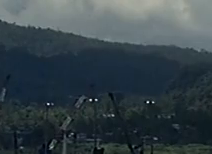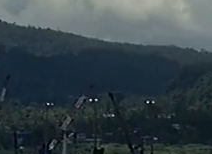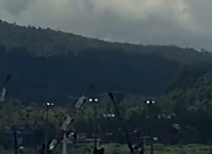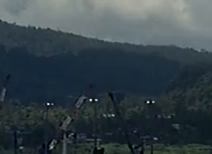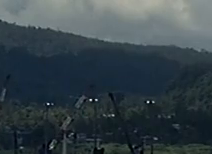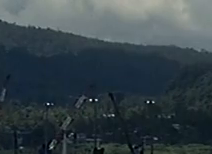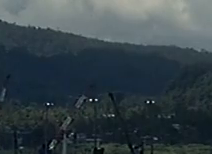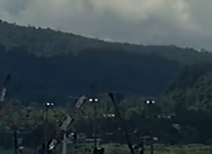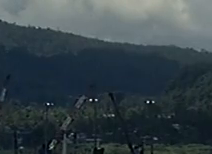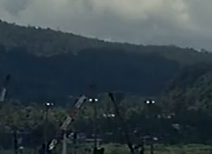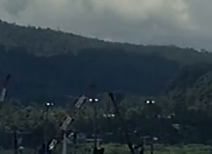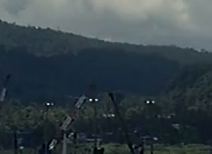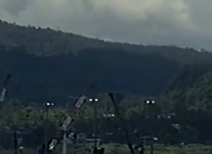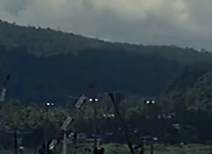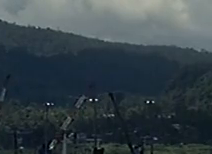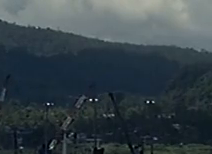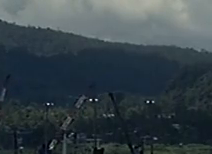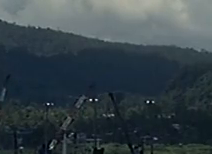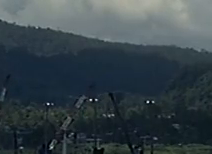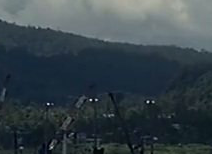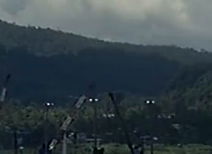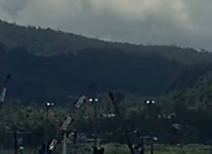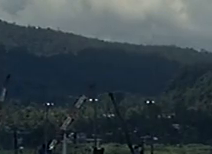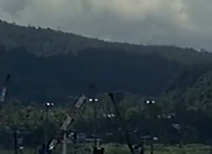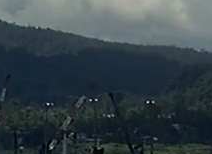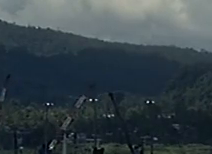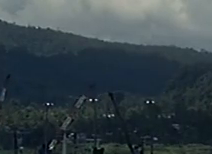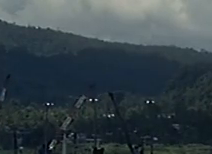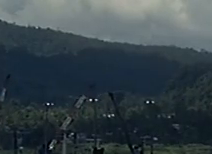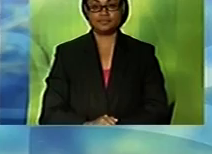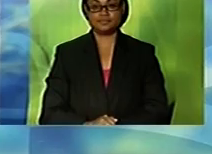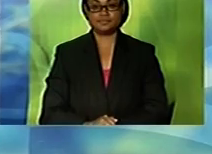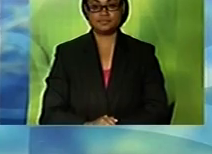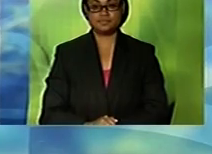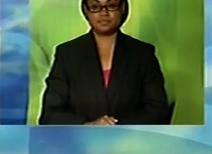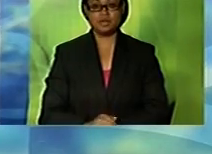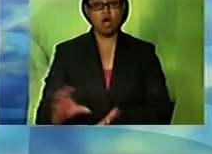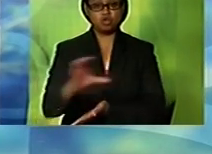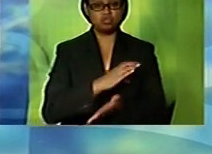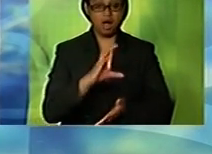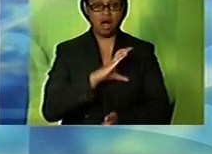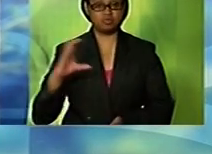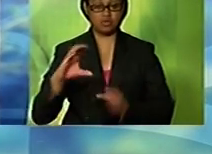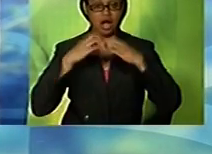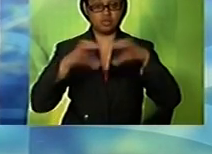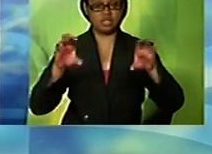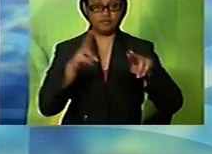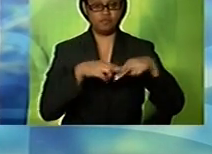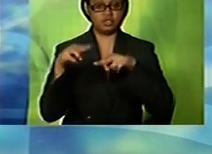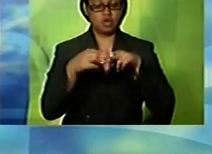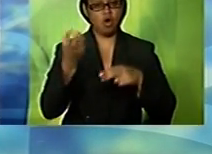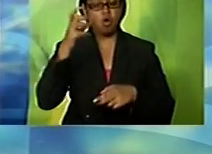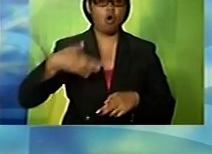collected from this. This from parties calling from outside Fiji. The Consumer Council of Fiji is calling on